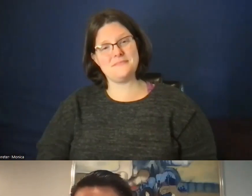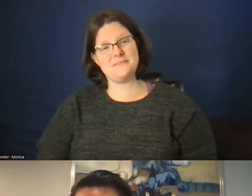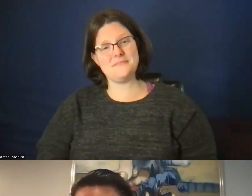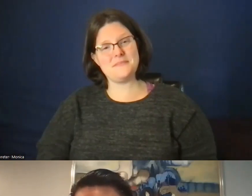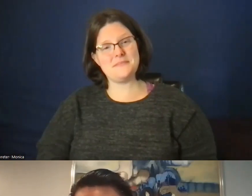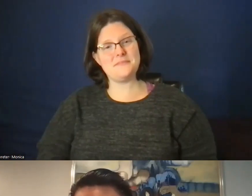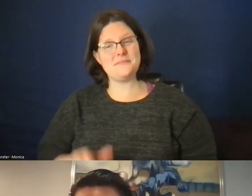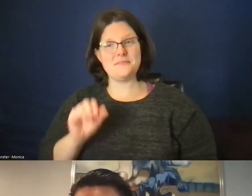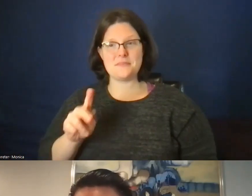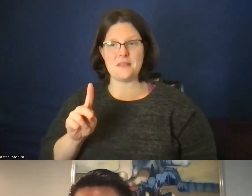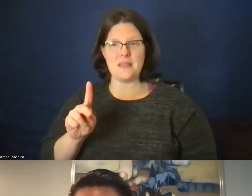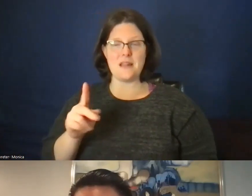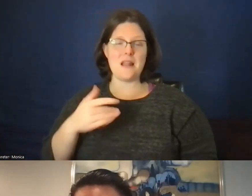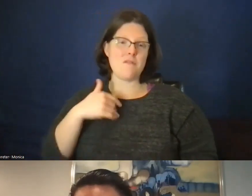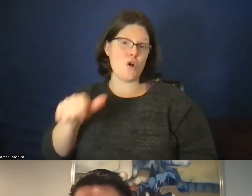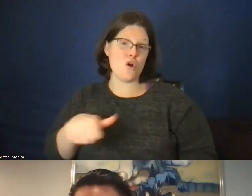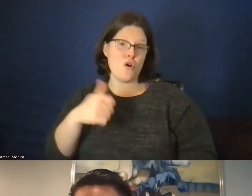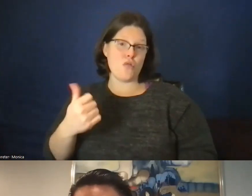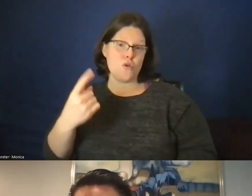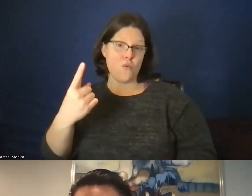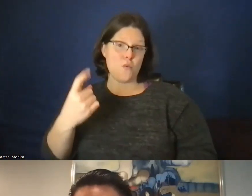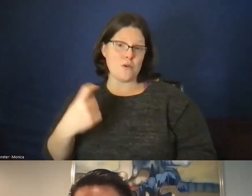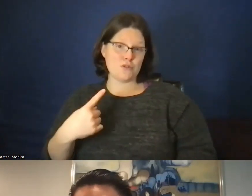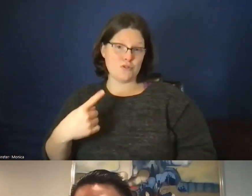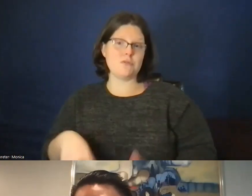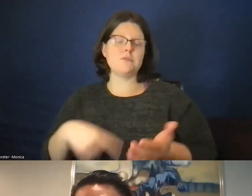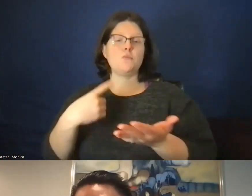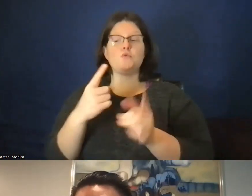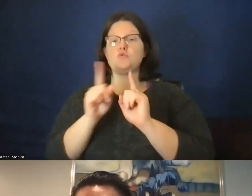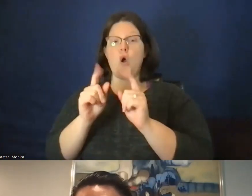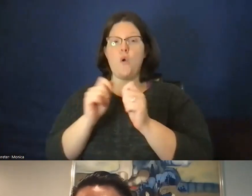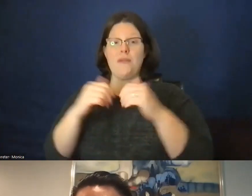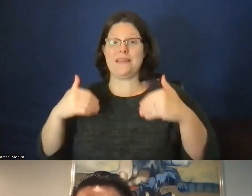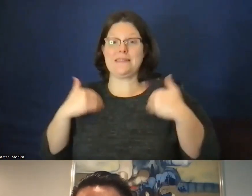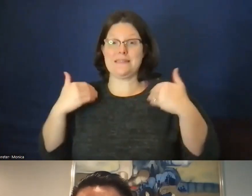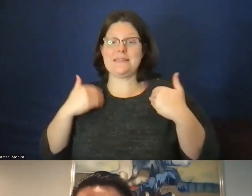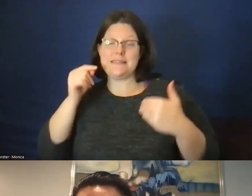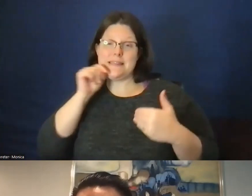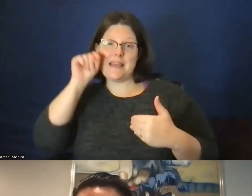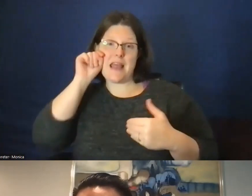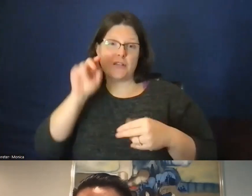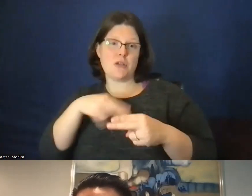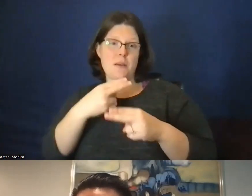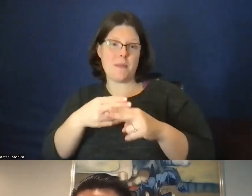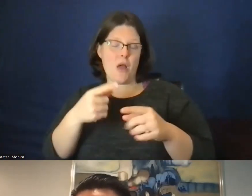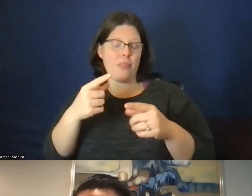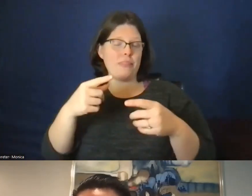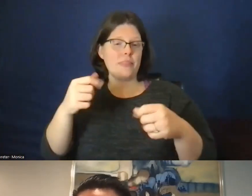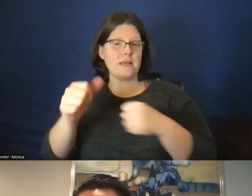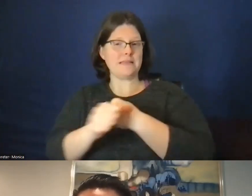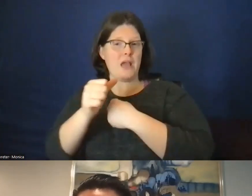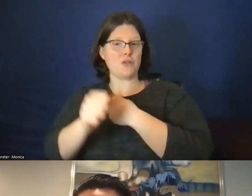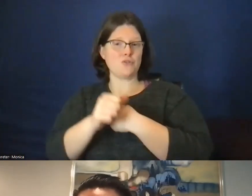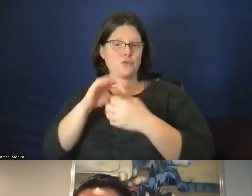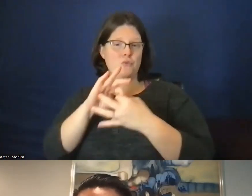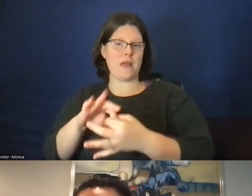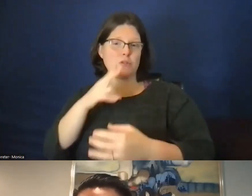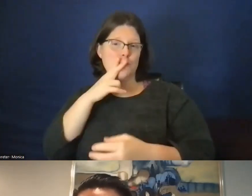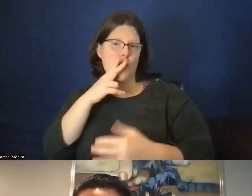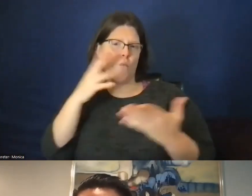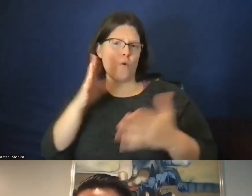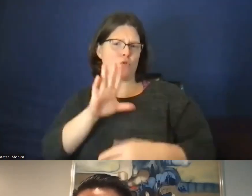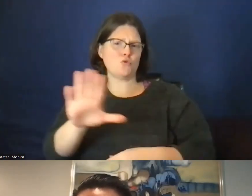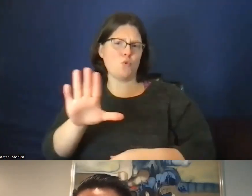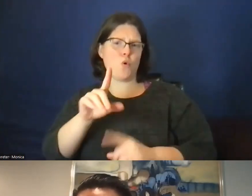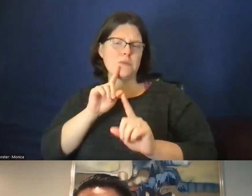Okay, we have another question. When talking to a teenager about the hazards of smoking, what is your response when they say, if